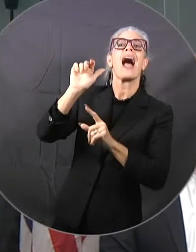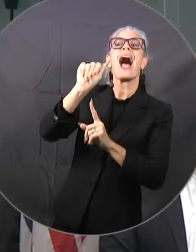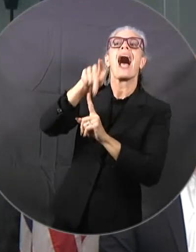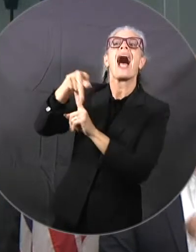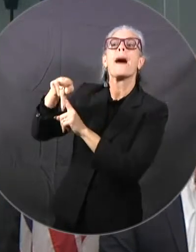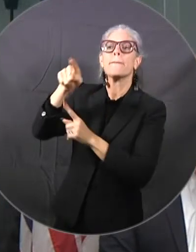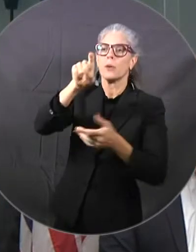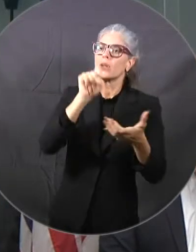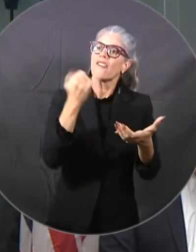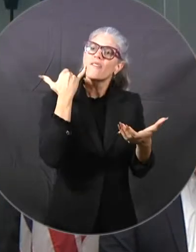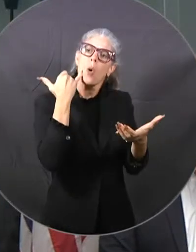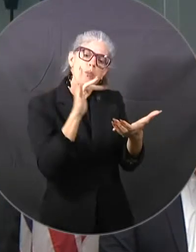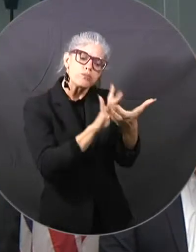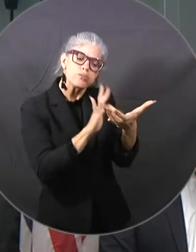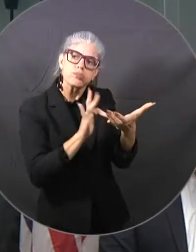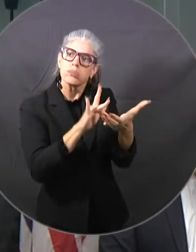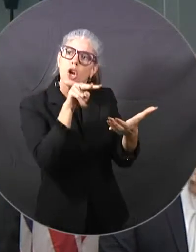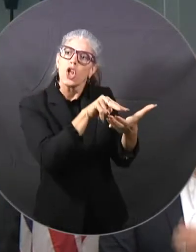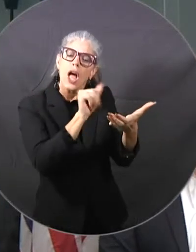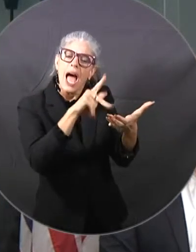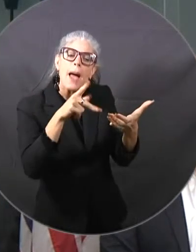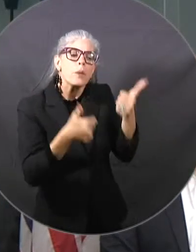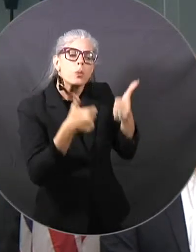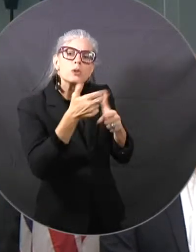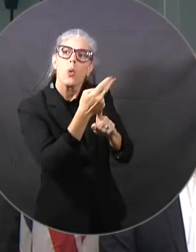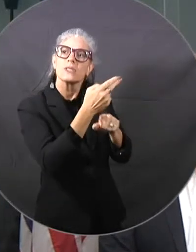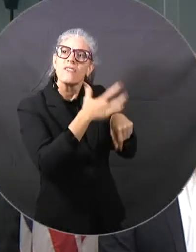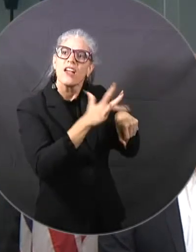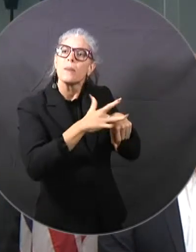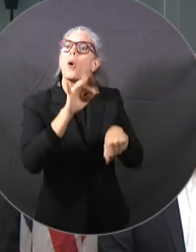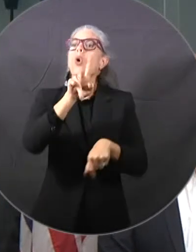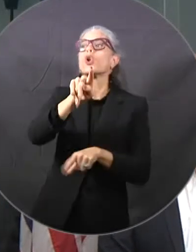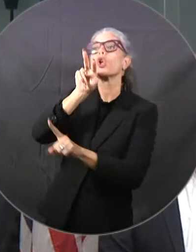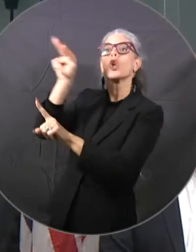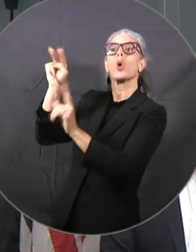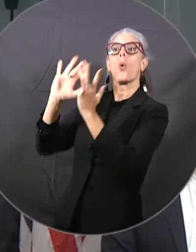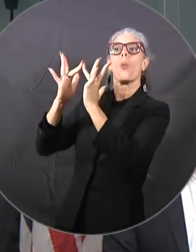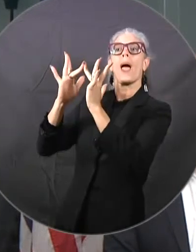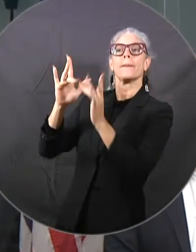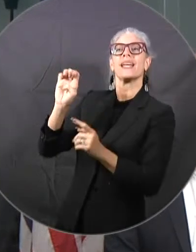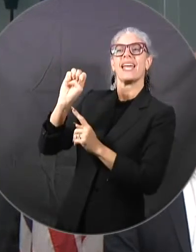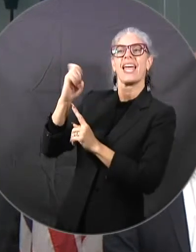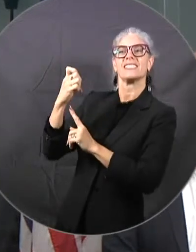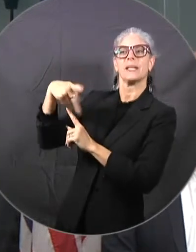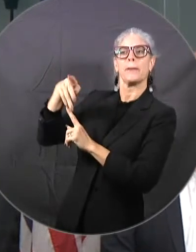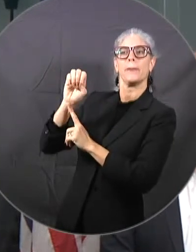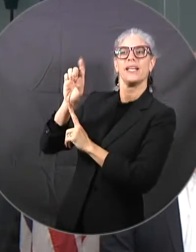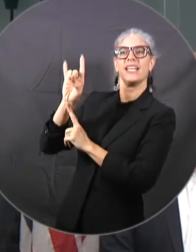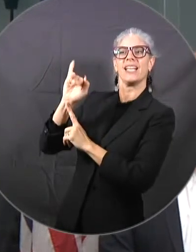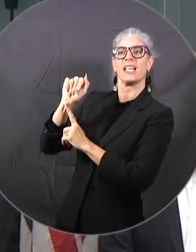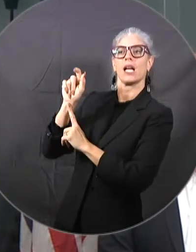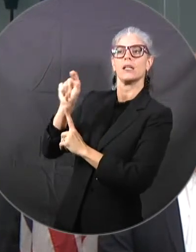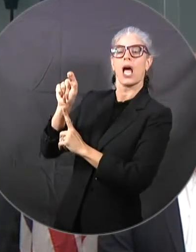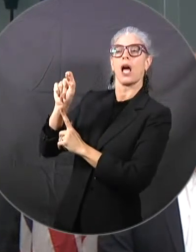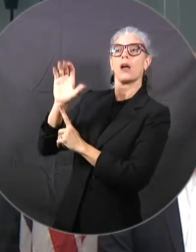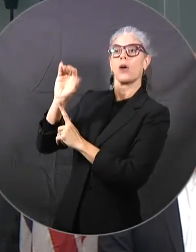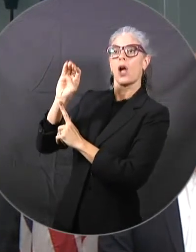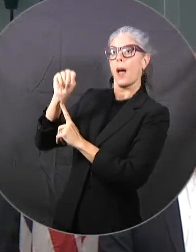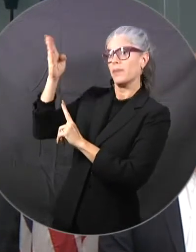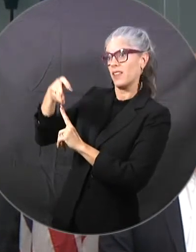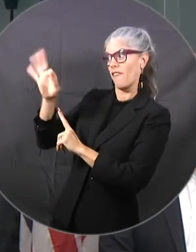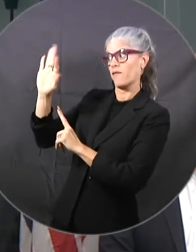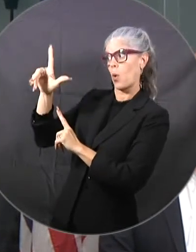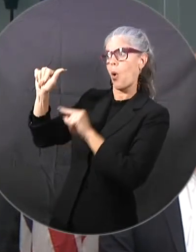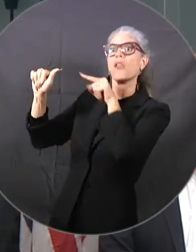expedia.com/Florida, you can see what is available. I was able to visit today both Pinellas and Levy counties to meet with